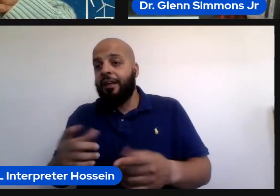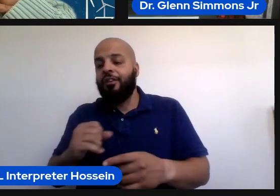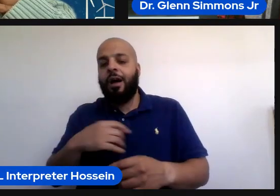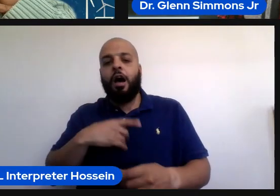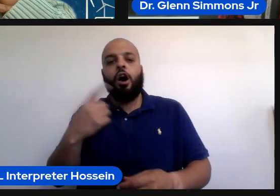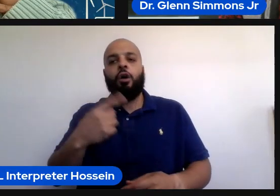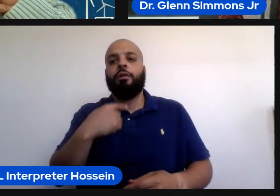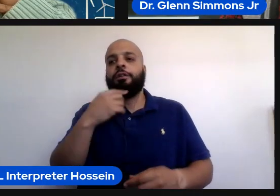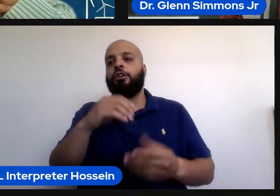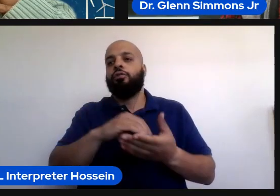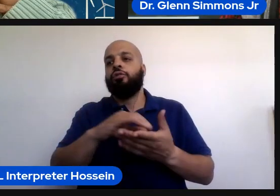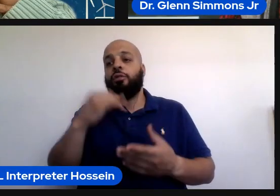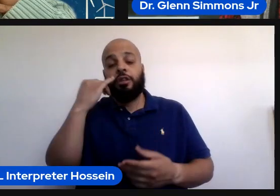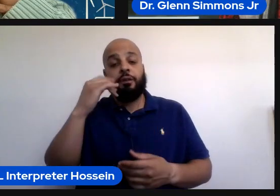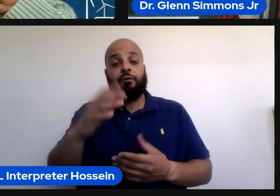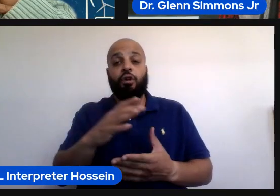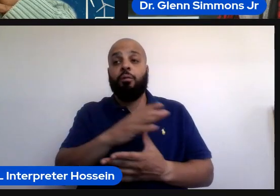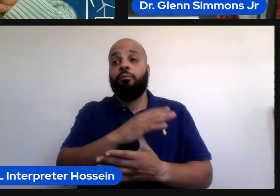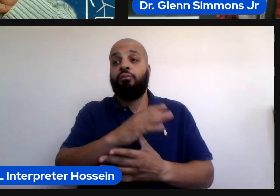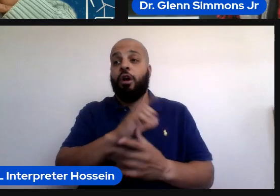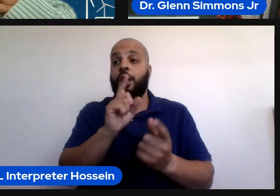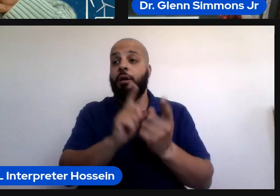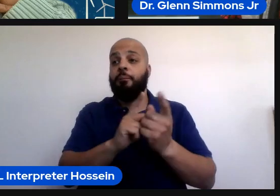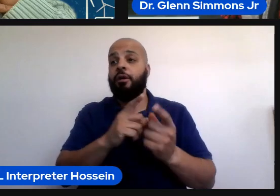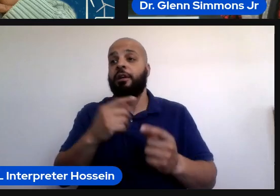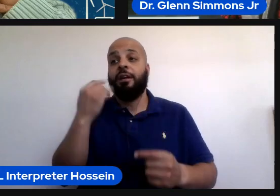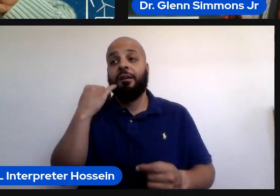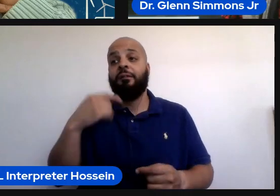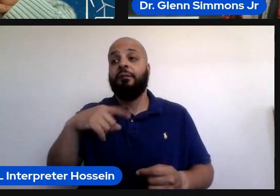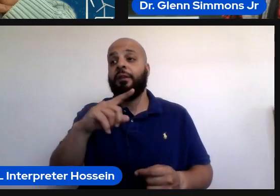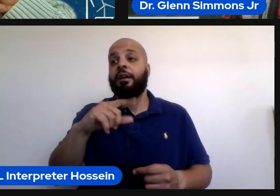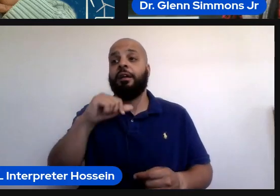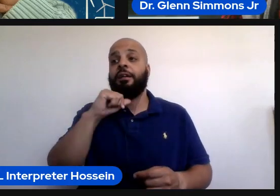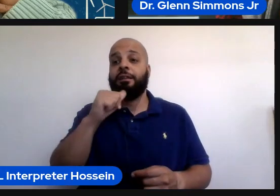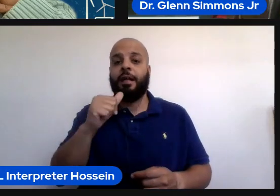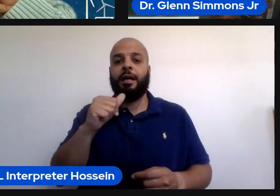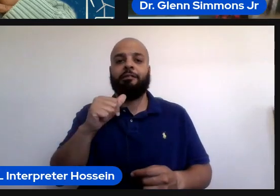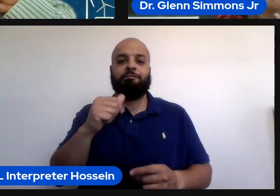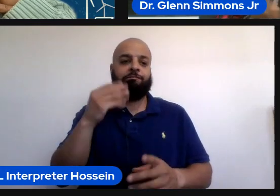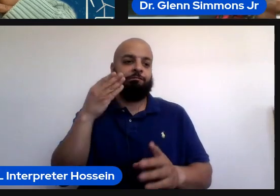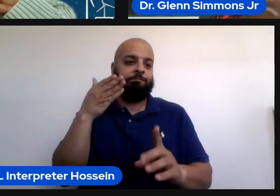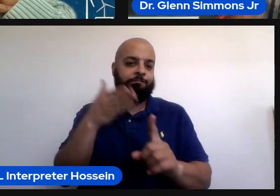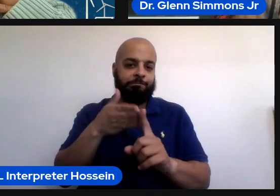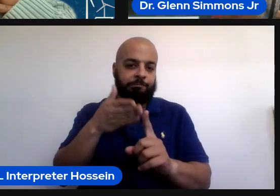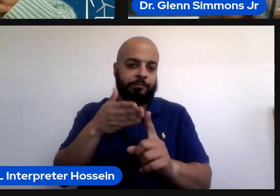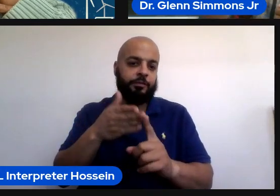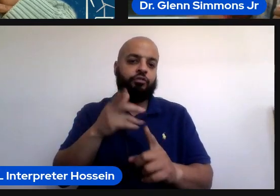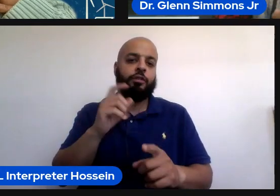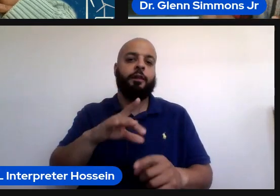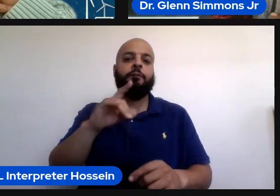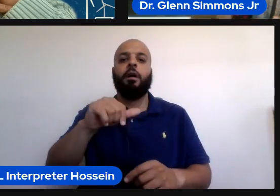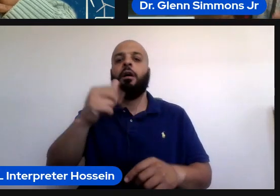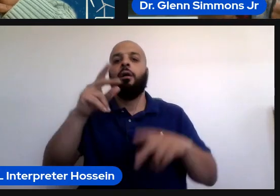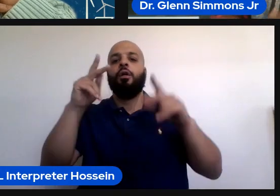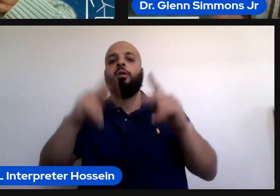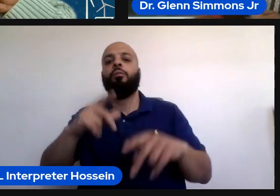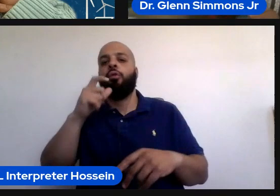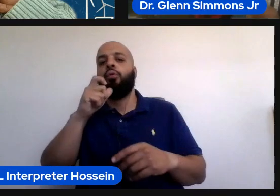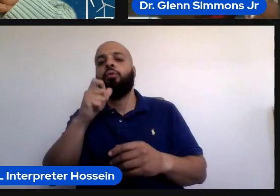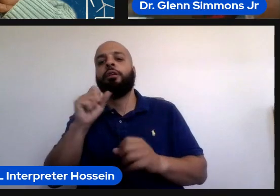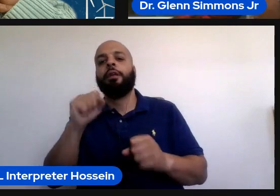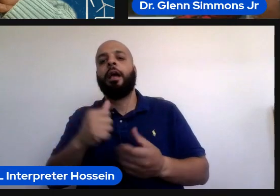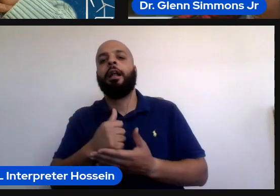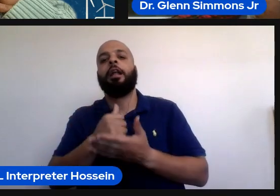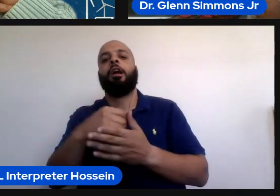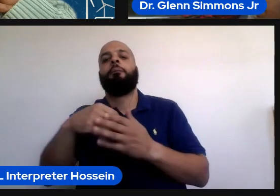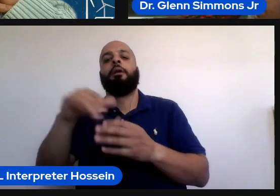for students, if your primary mentor, as long as they're not your antagonist, Find someone else that's the better person to help you in